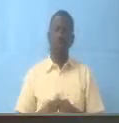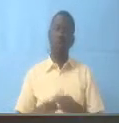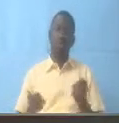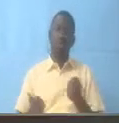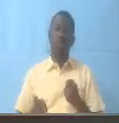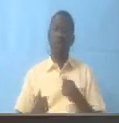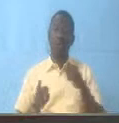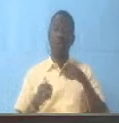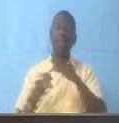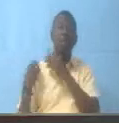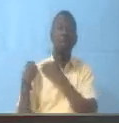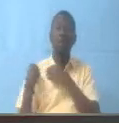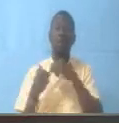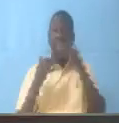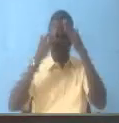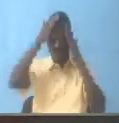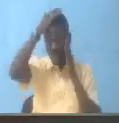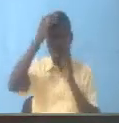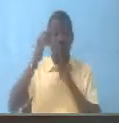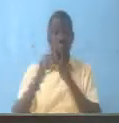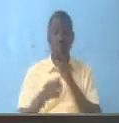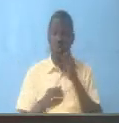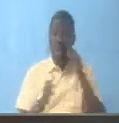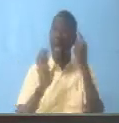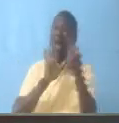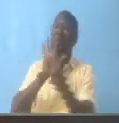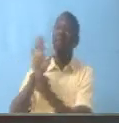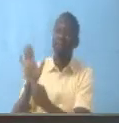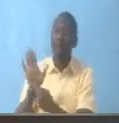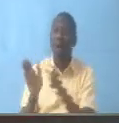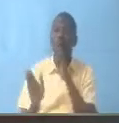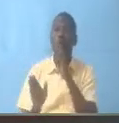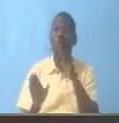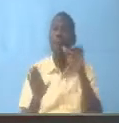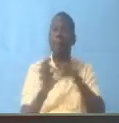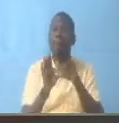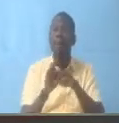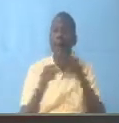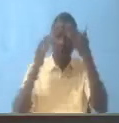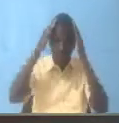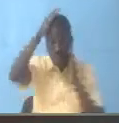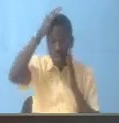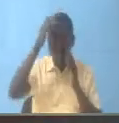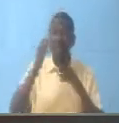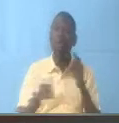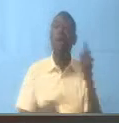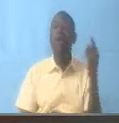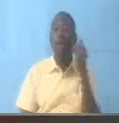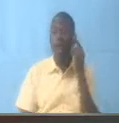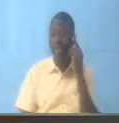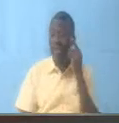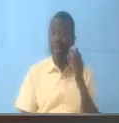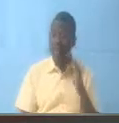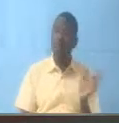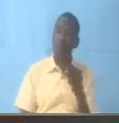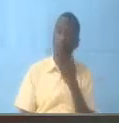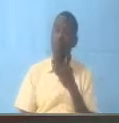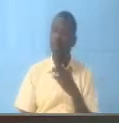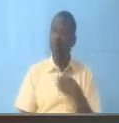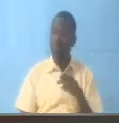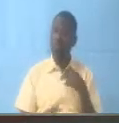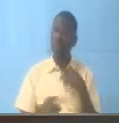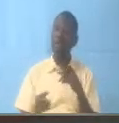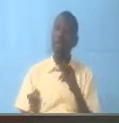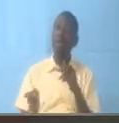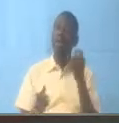ne ñoo doon def ay soxi bal yi fetelante foofu noonu ci jamono xew-xew boobu. Yeah, they should have come